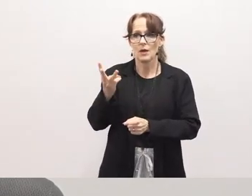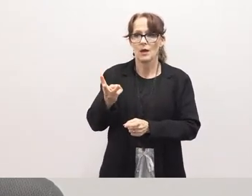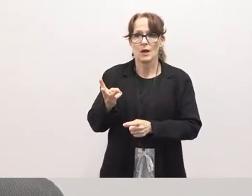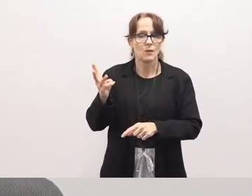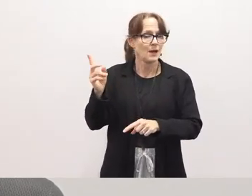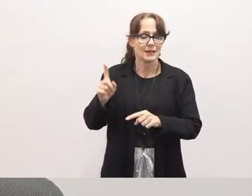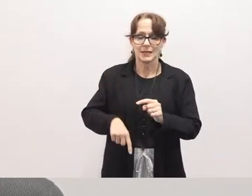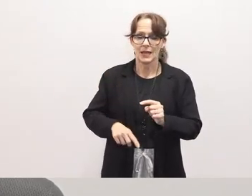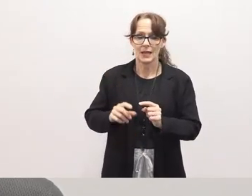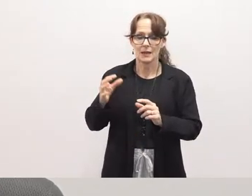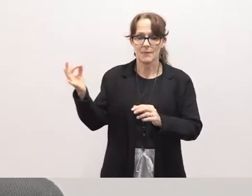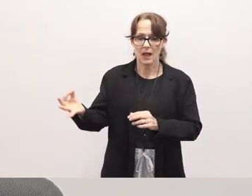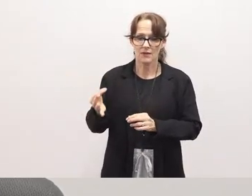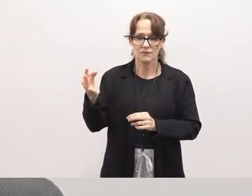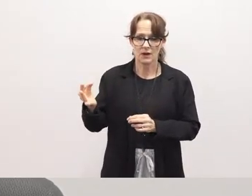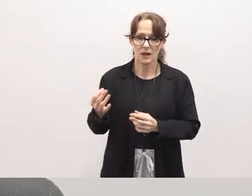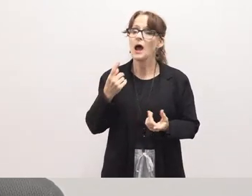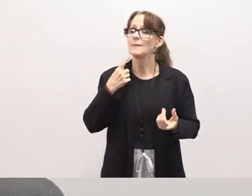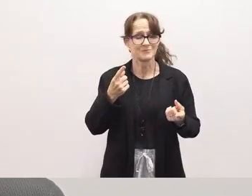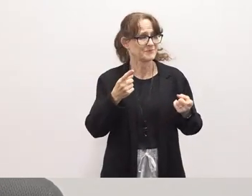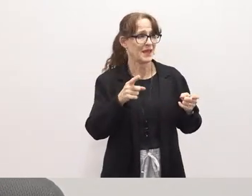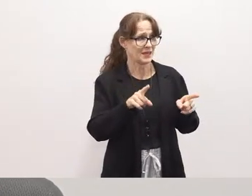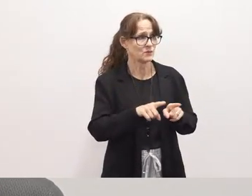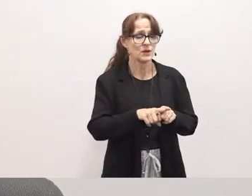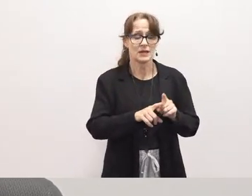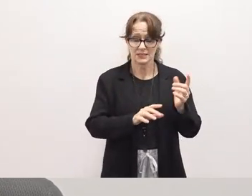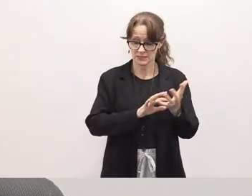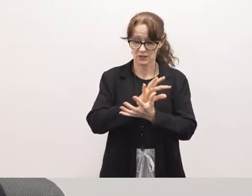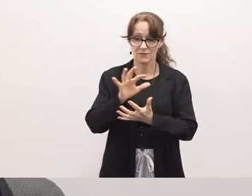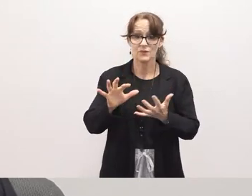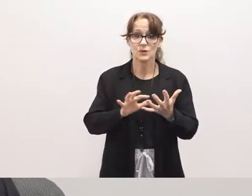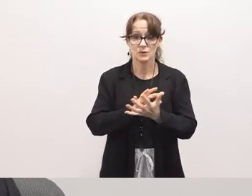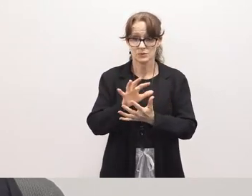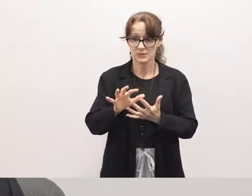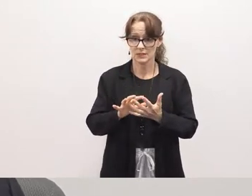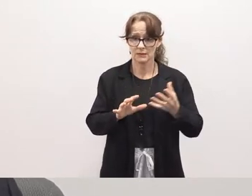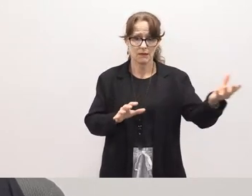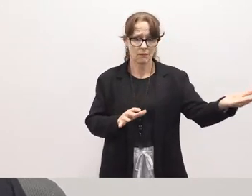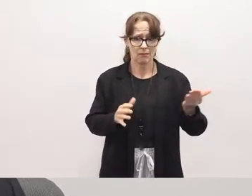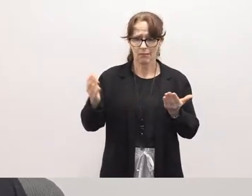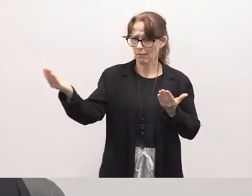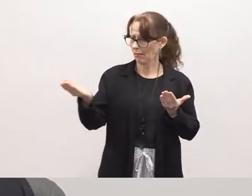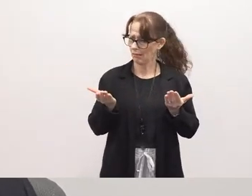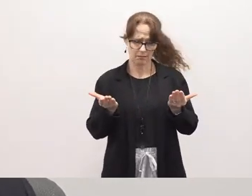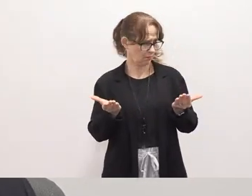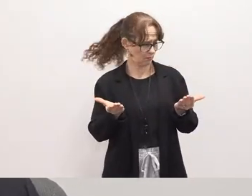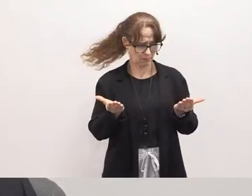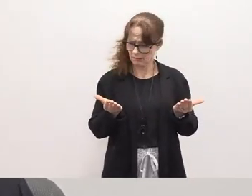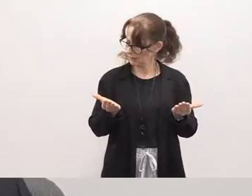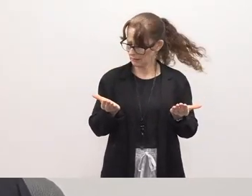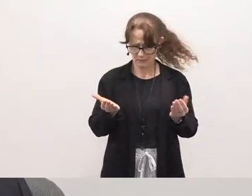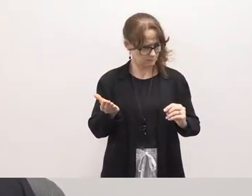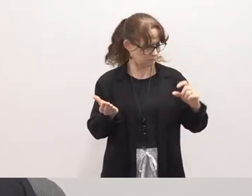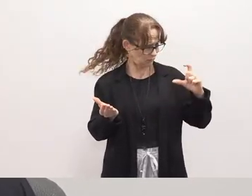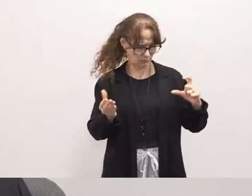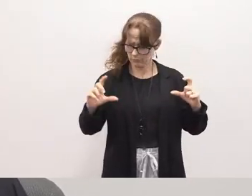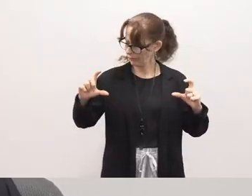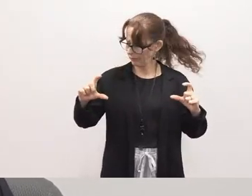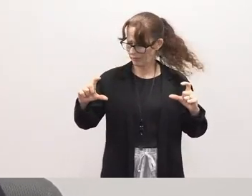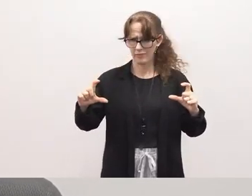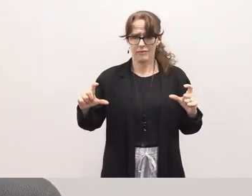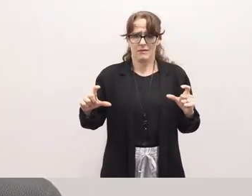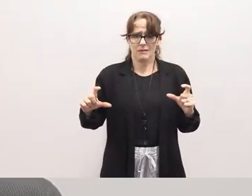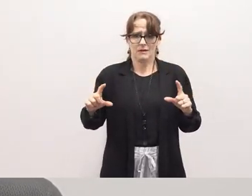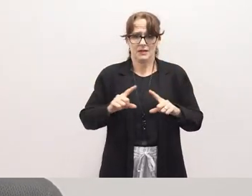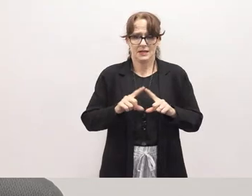you by Wednesday, we get to you by Friday. And I do agree that's a little confusing sometimes. I think it gives you two different packages, and it's